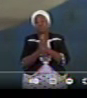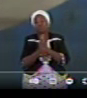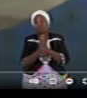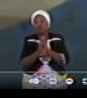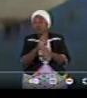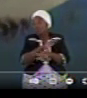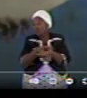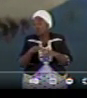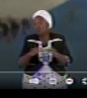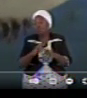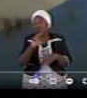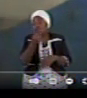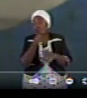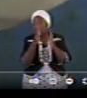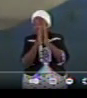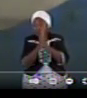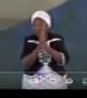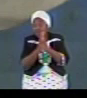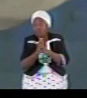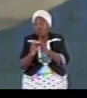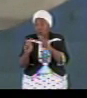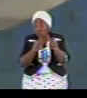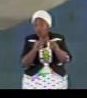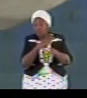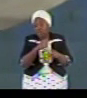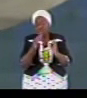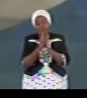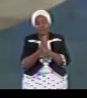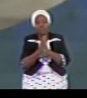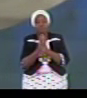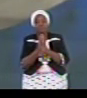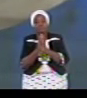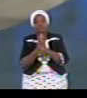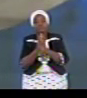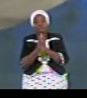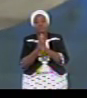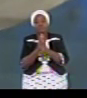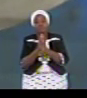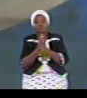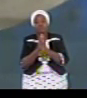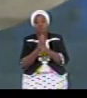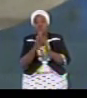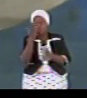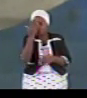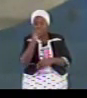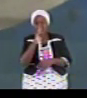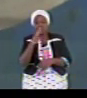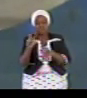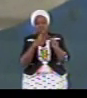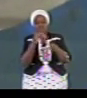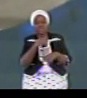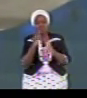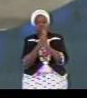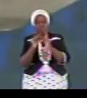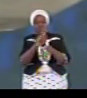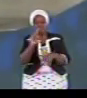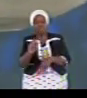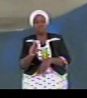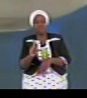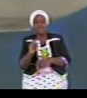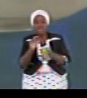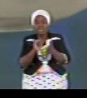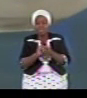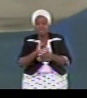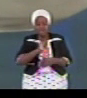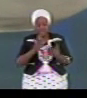Don't only pray, watch and pray. While you're watching and praying, that I might have